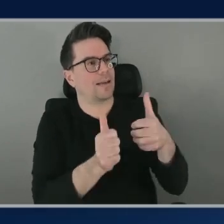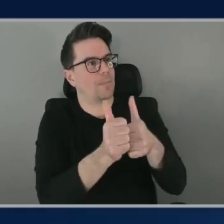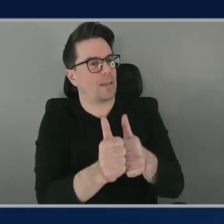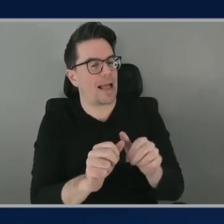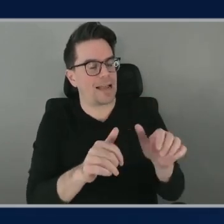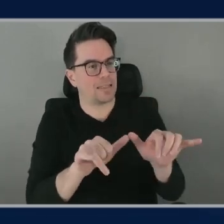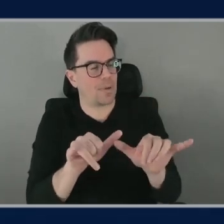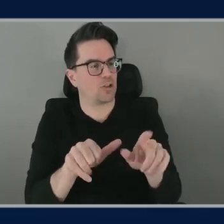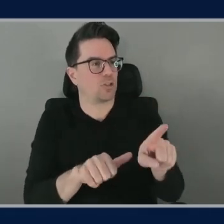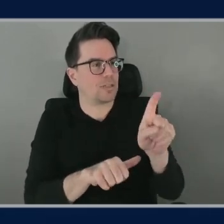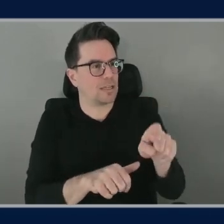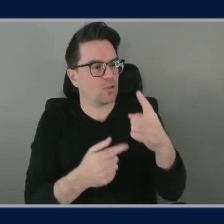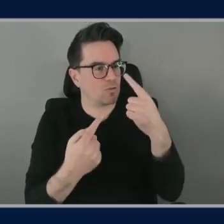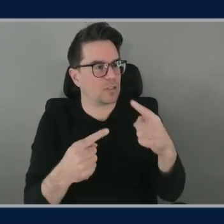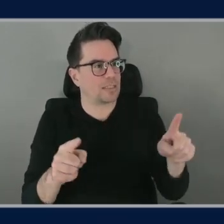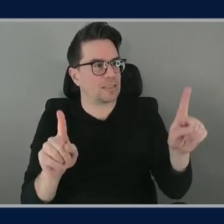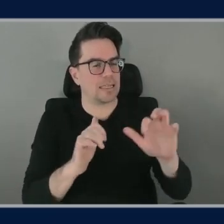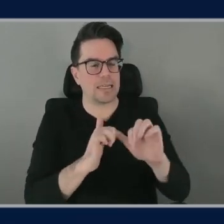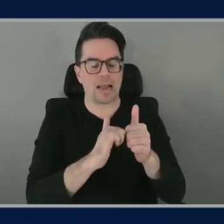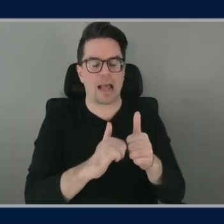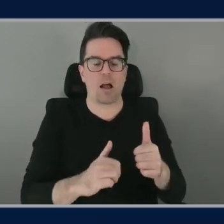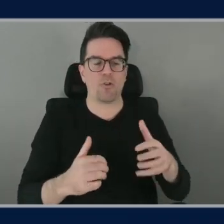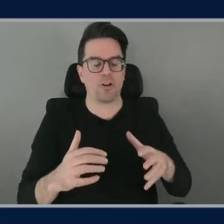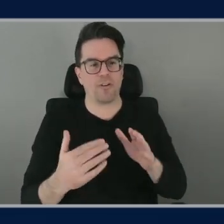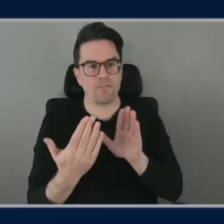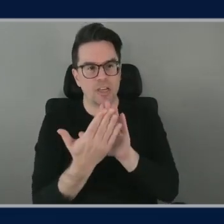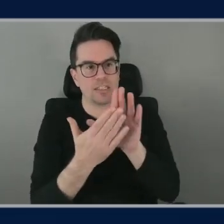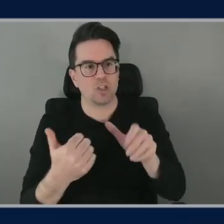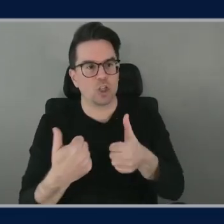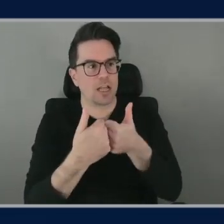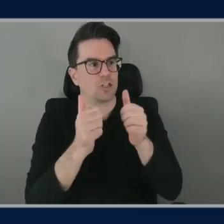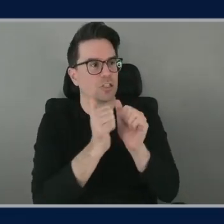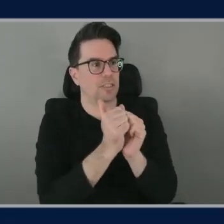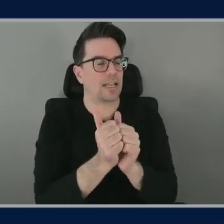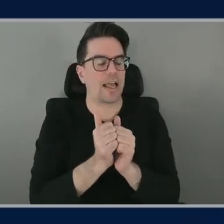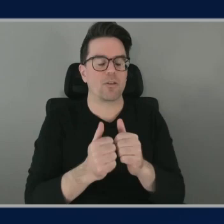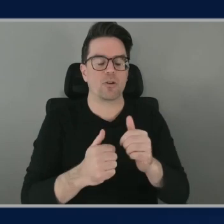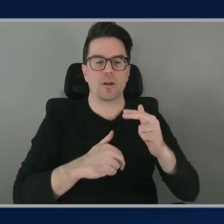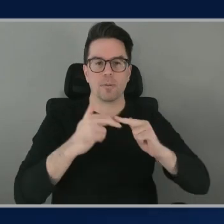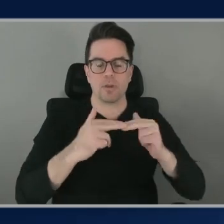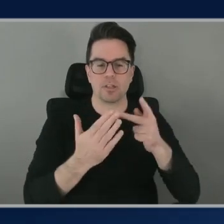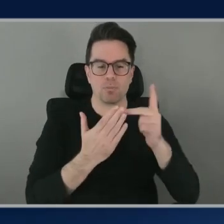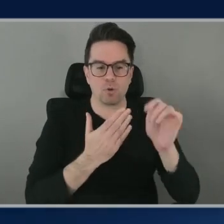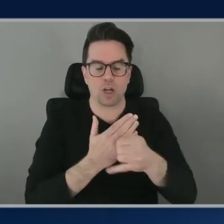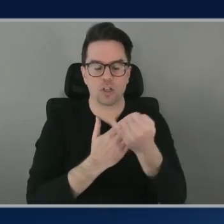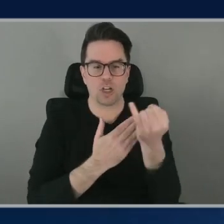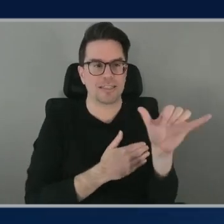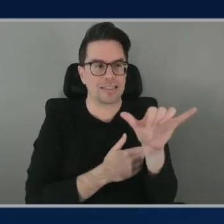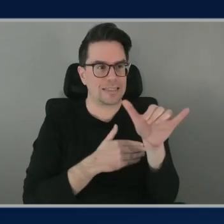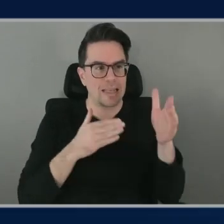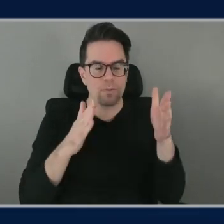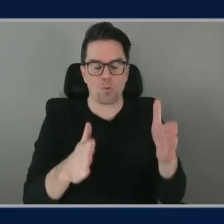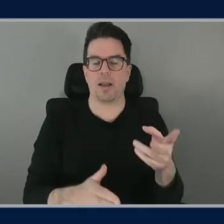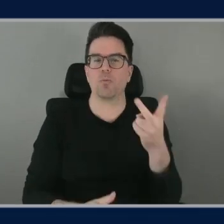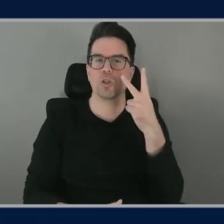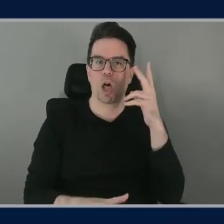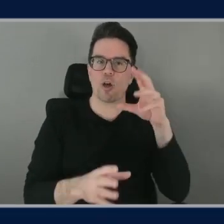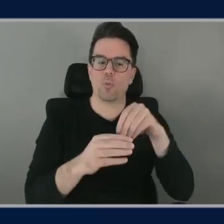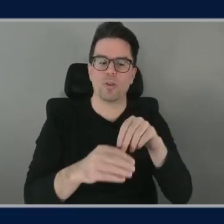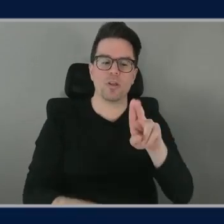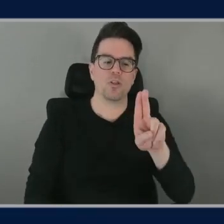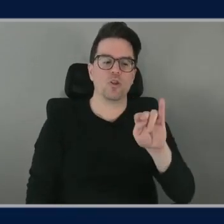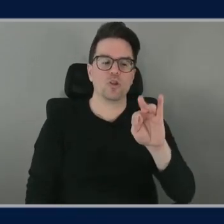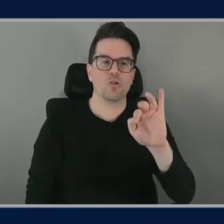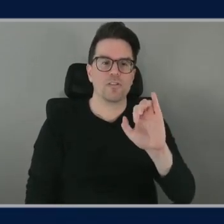challenges together or build a project on the same way. And so we saw that in the unified studio. Yeah, not having to move